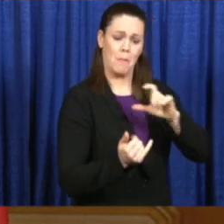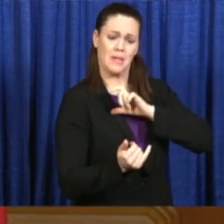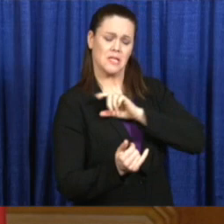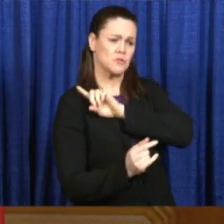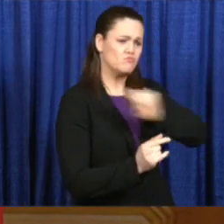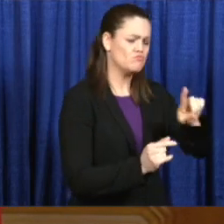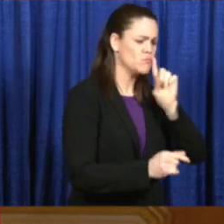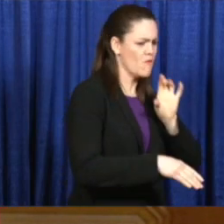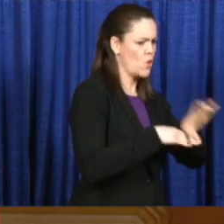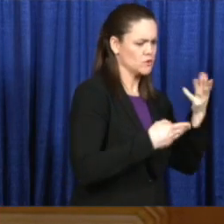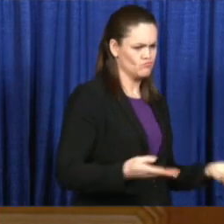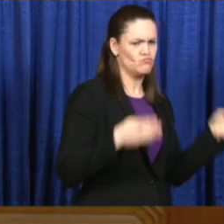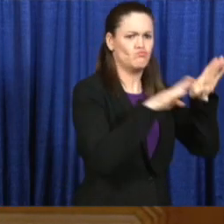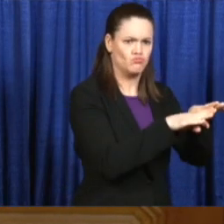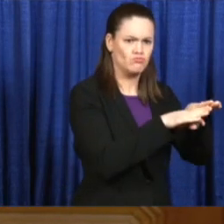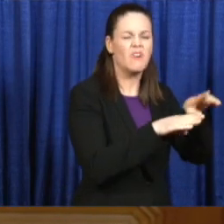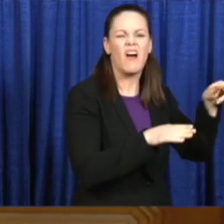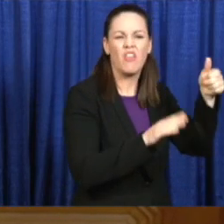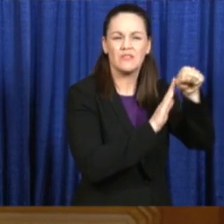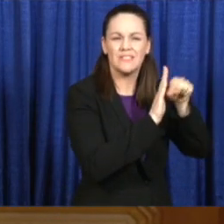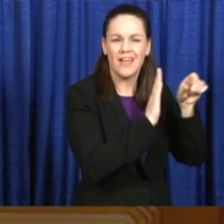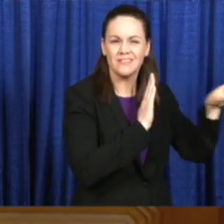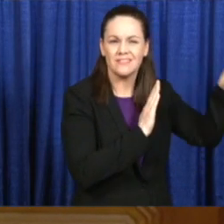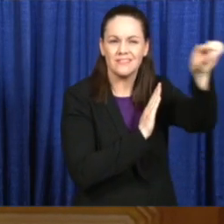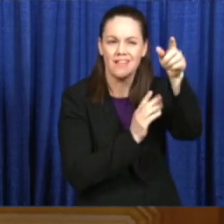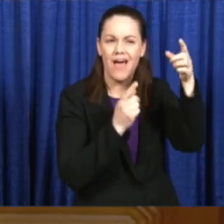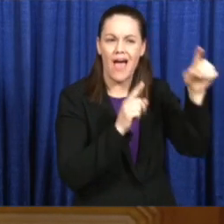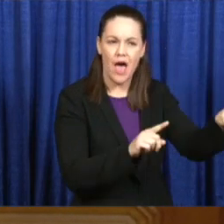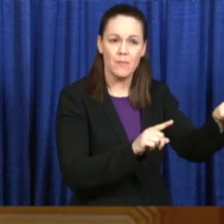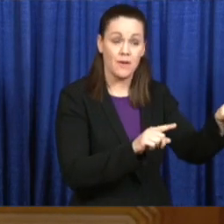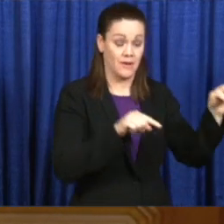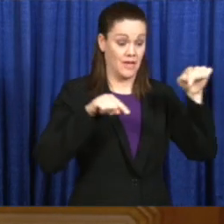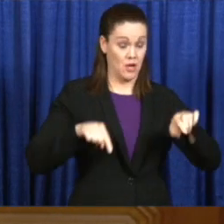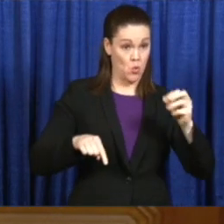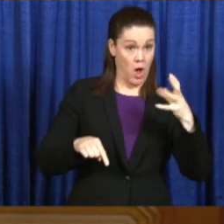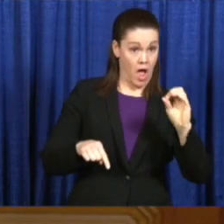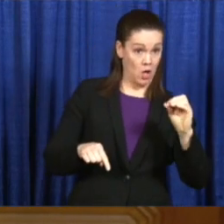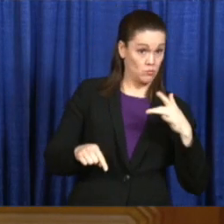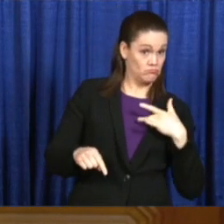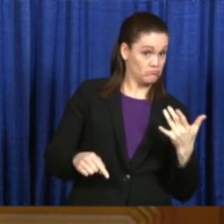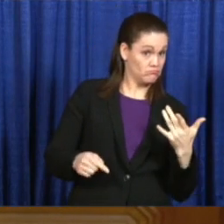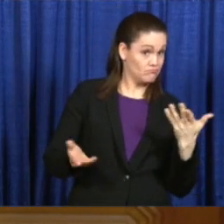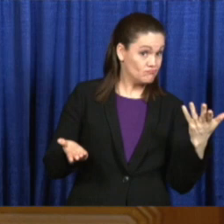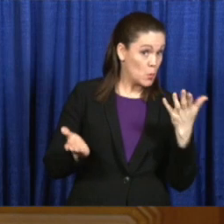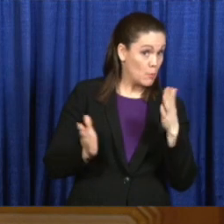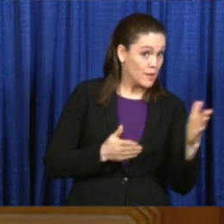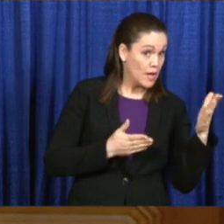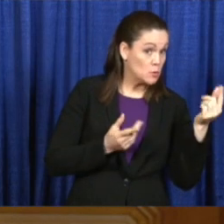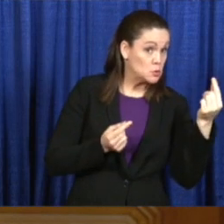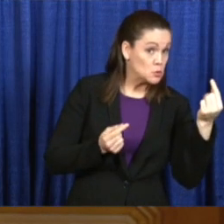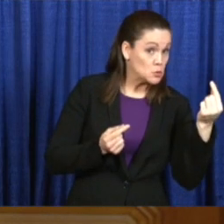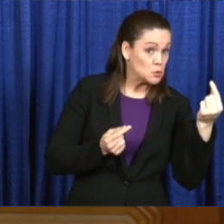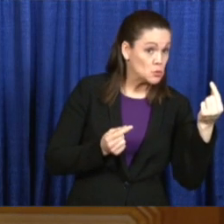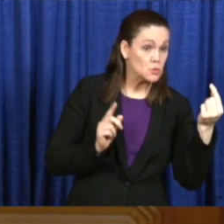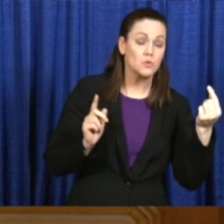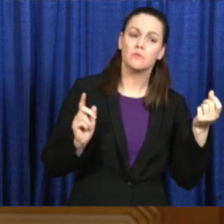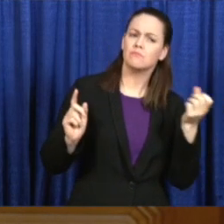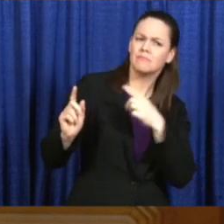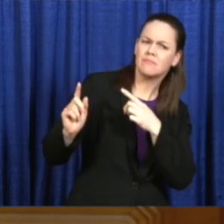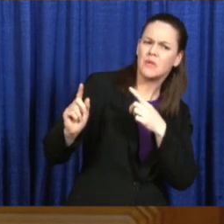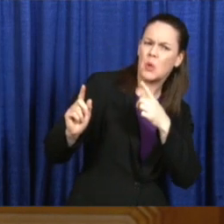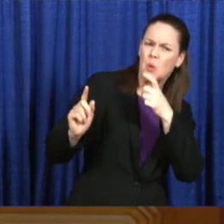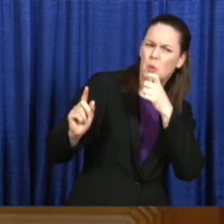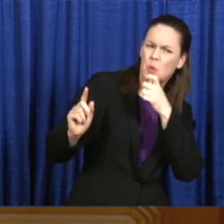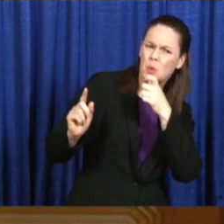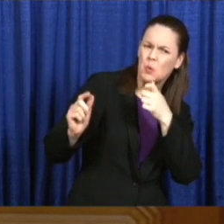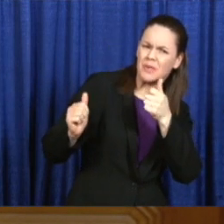there any plan for that here in Ohio for businesses that just refuse to comply with your orders? Yeah, Molly, who did you say state is open? I'm